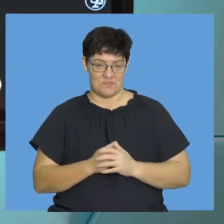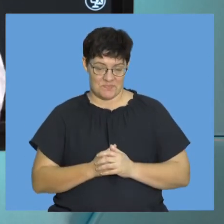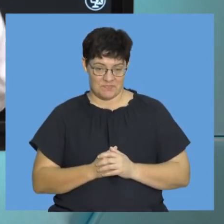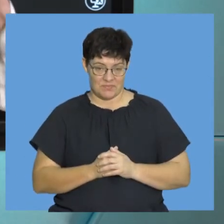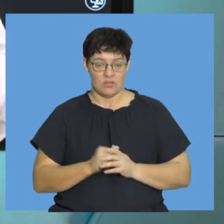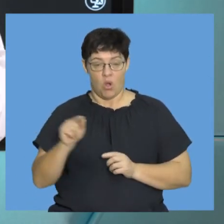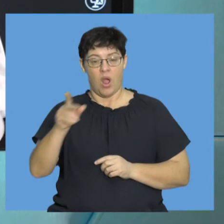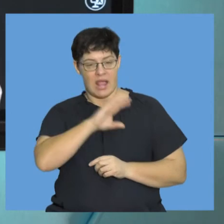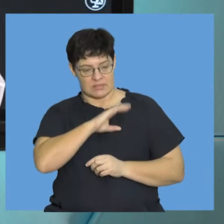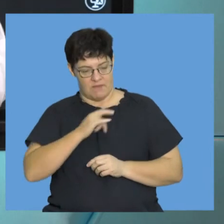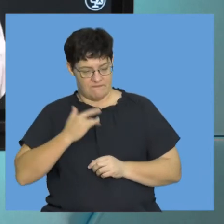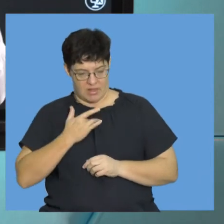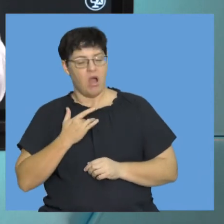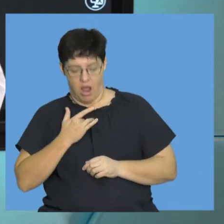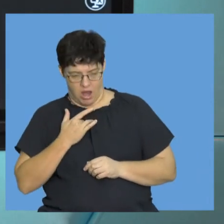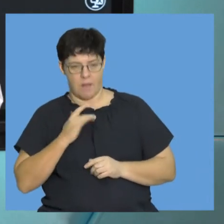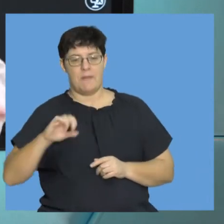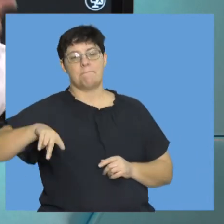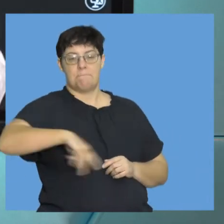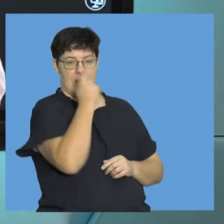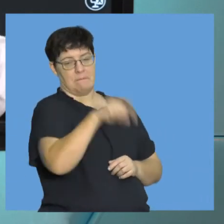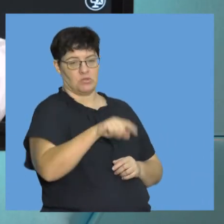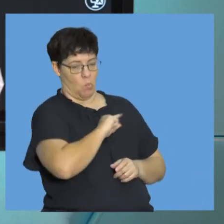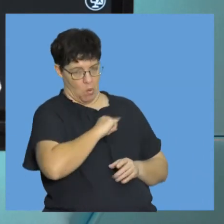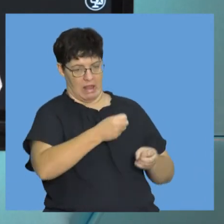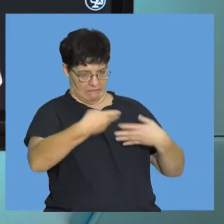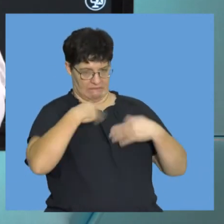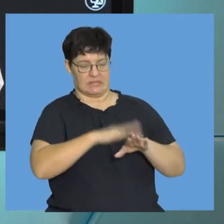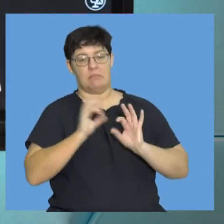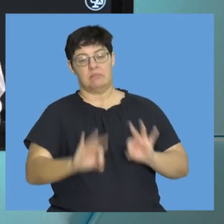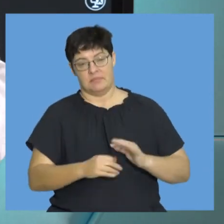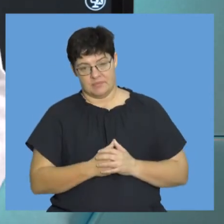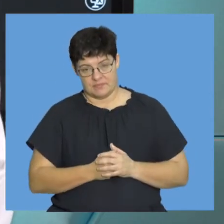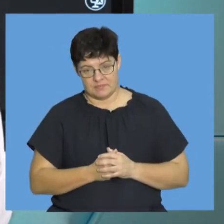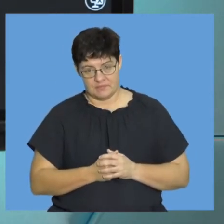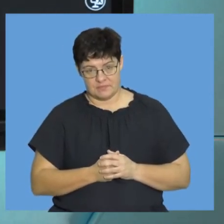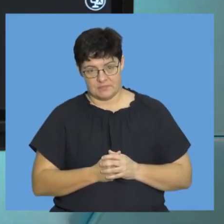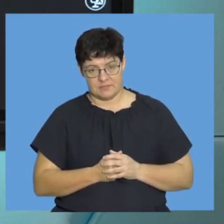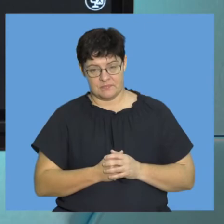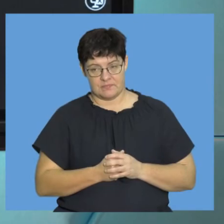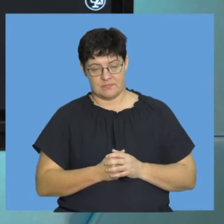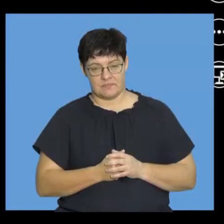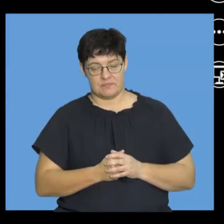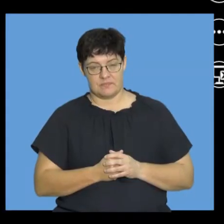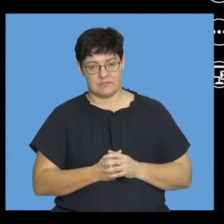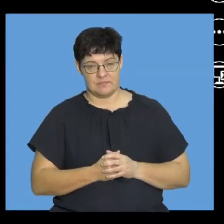timelessly, so that customers are then expected to pay for those goods on time as well.